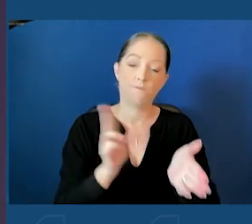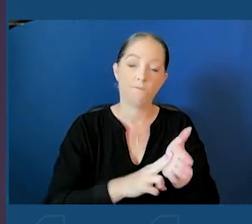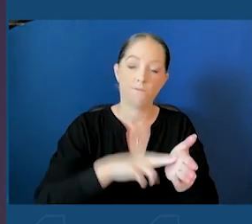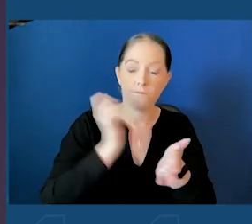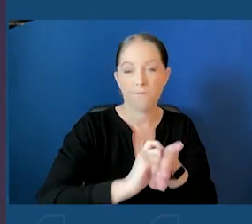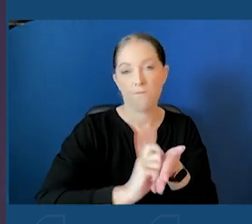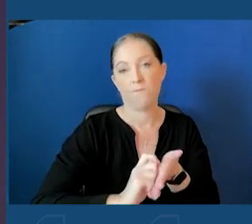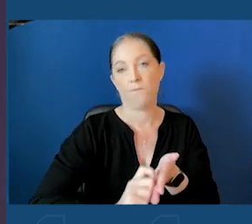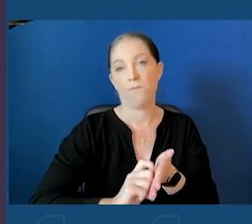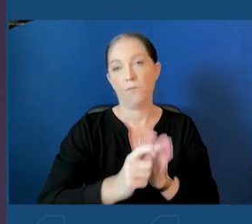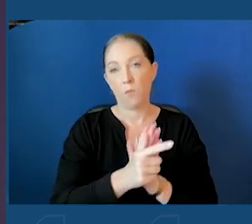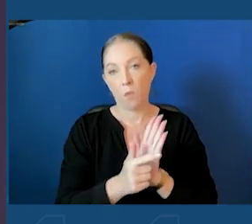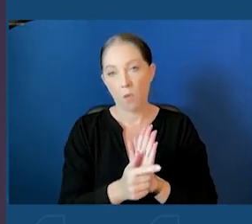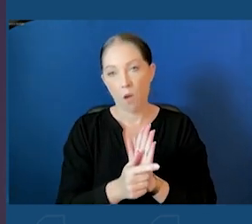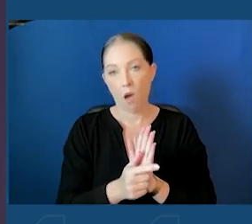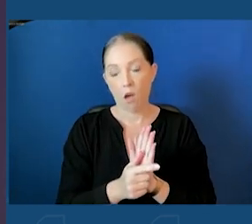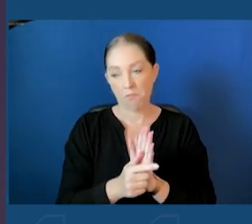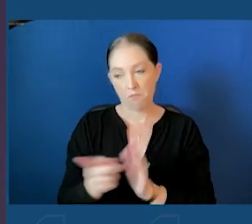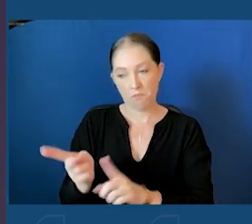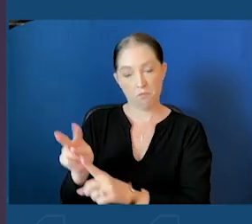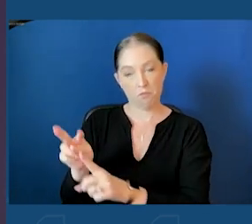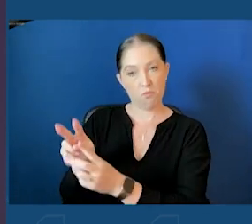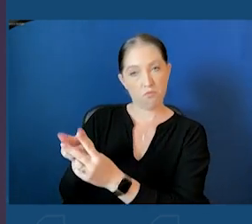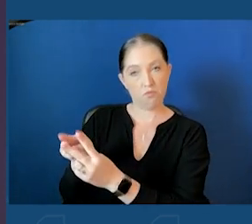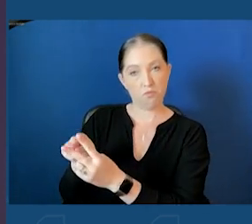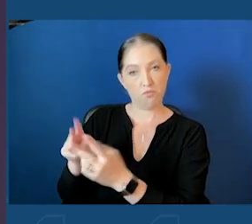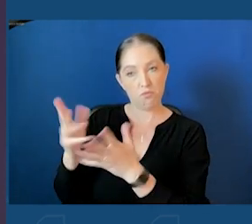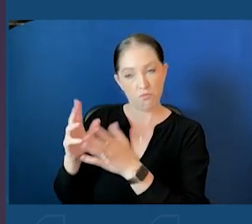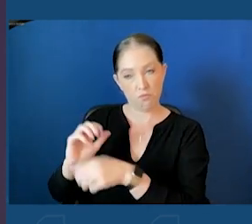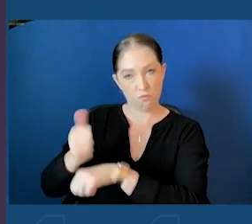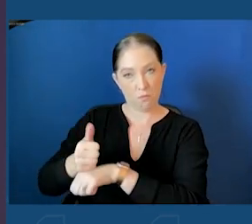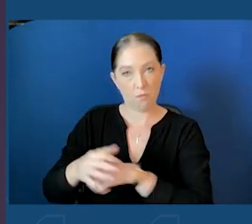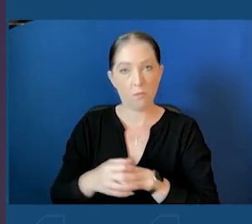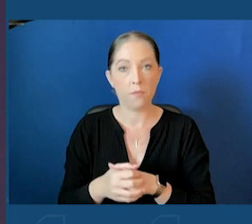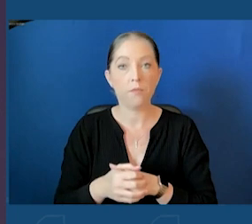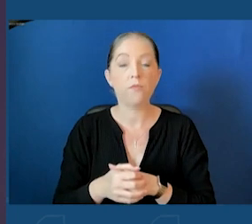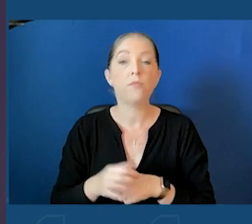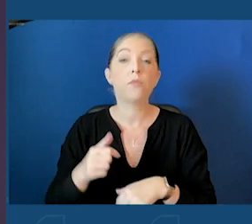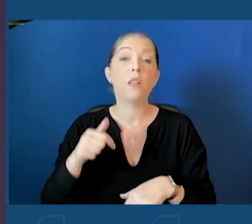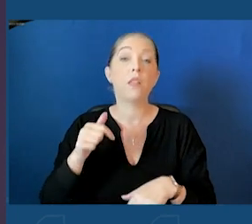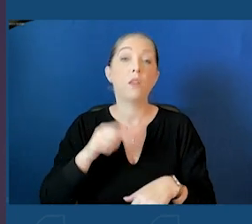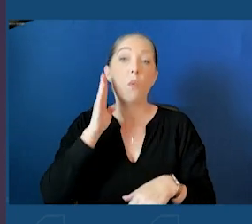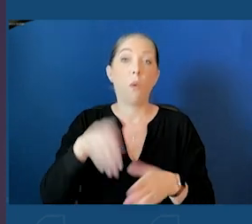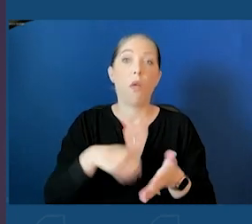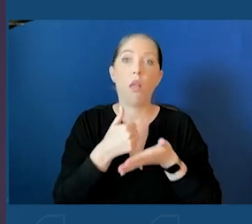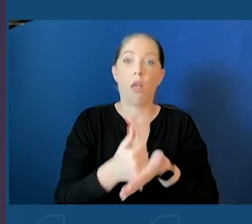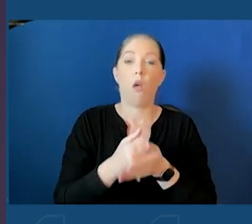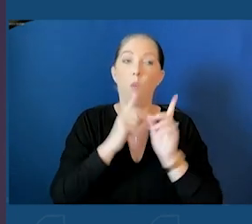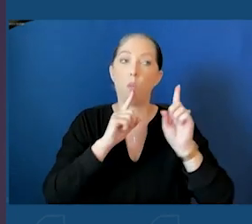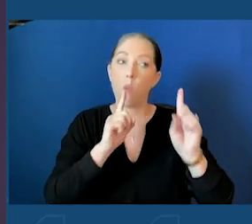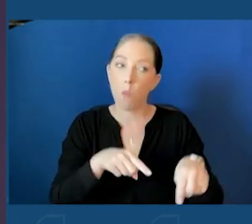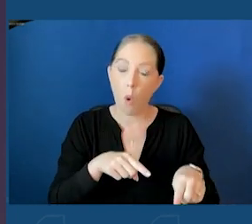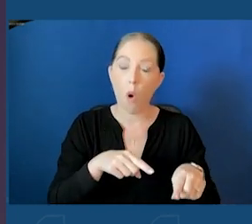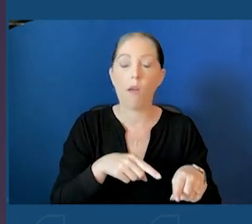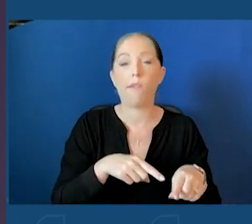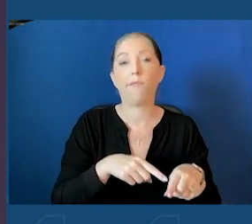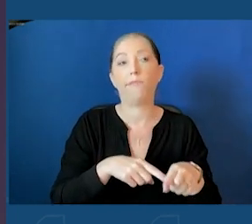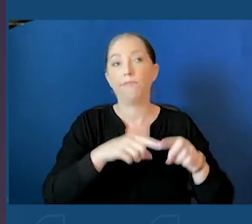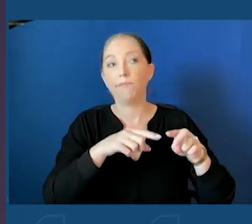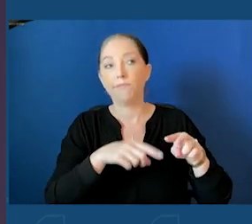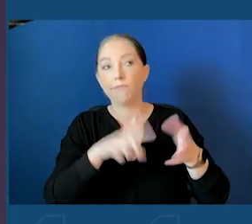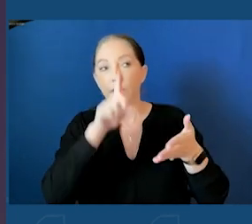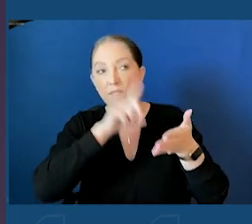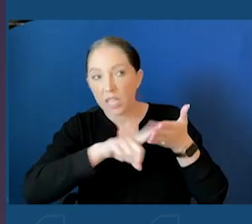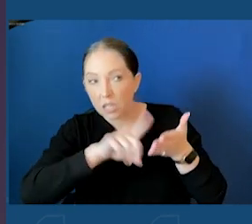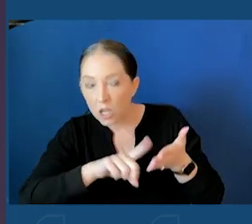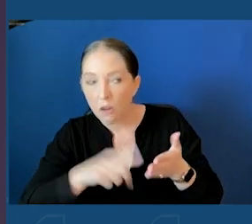to strengthen our hate crime reporting and investigations on college campuses. Let's start saying